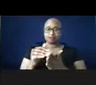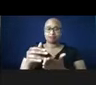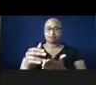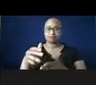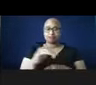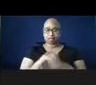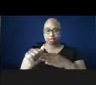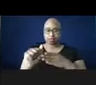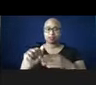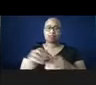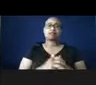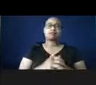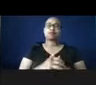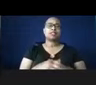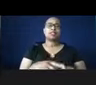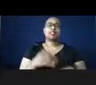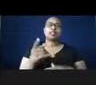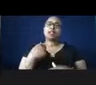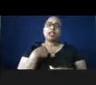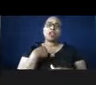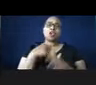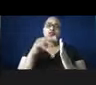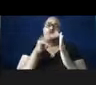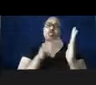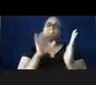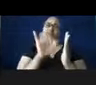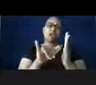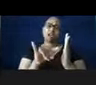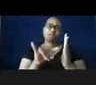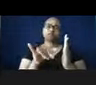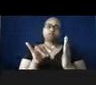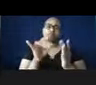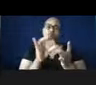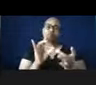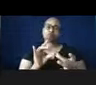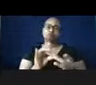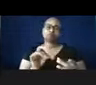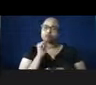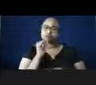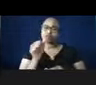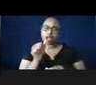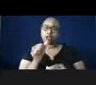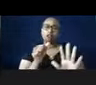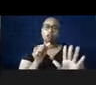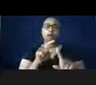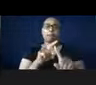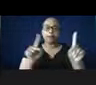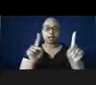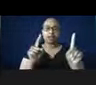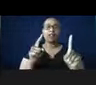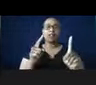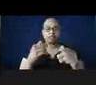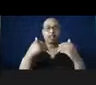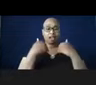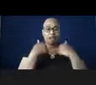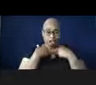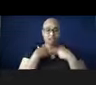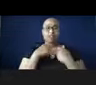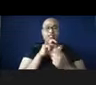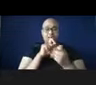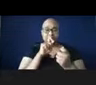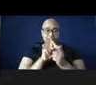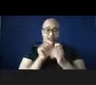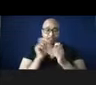I'm not going to read these word for word, but within the parkway, we have a strategic plan. That strategic plan